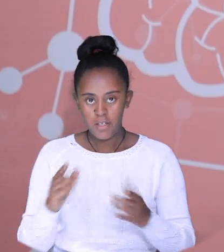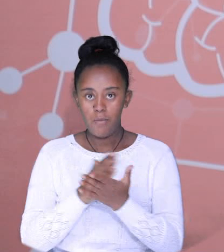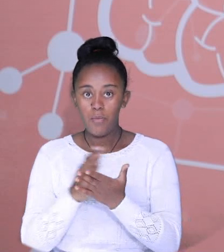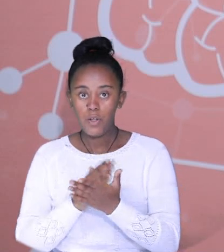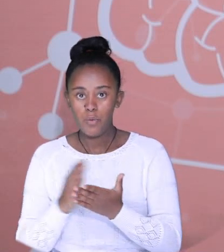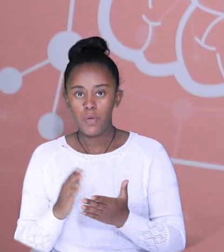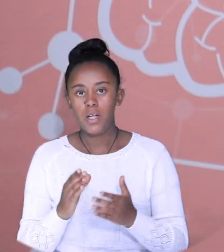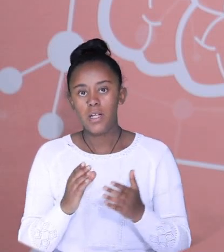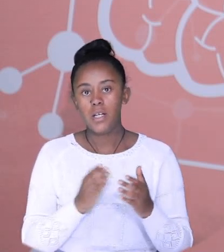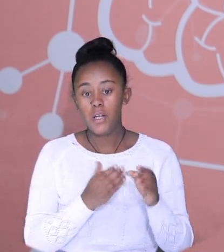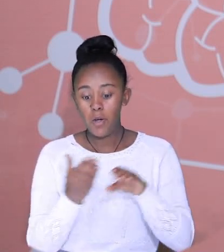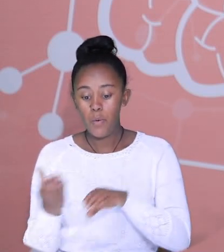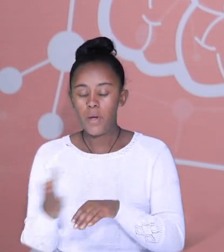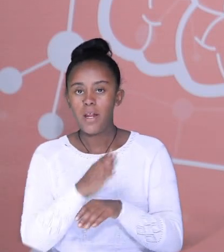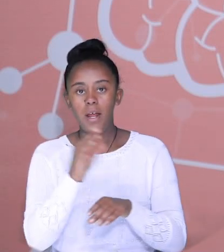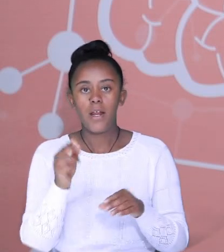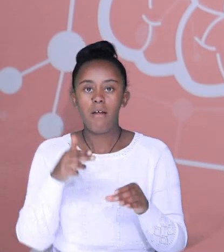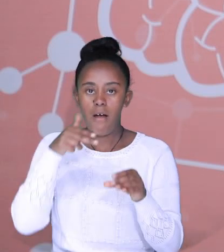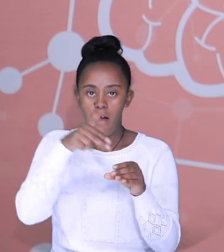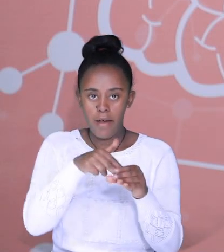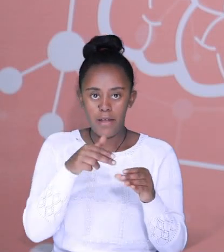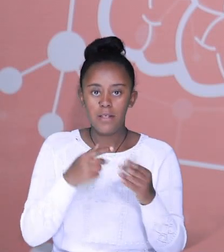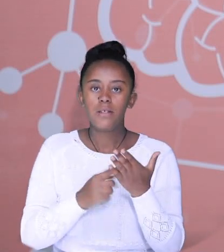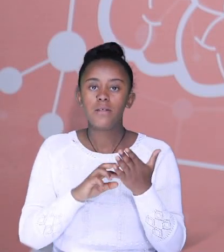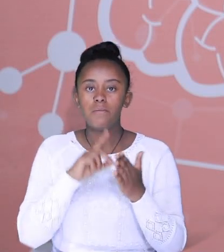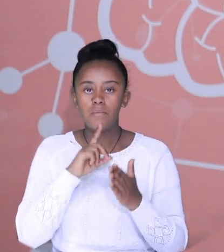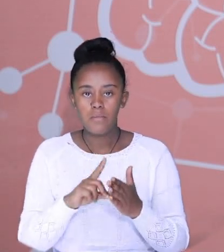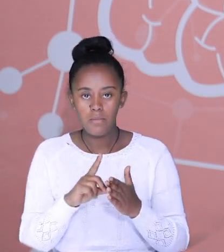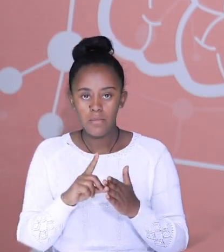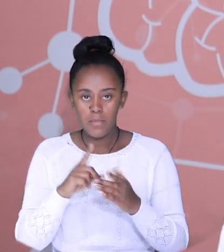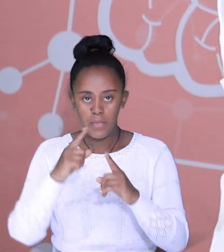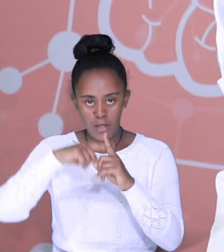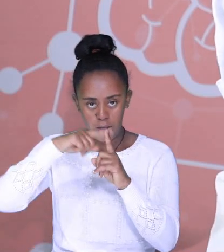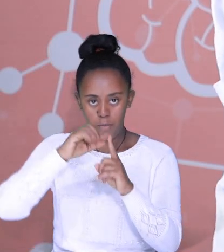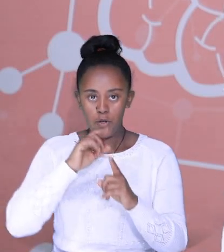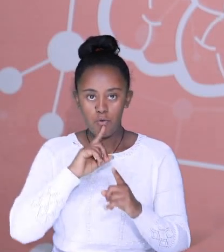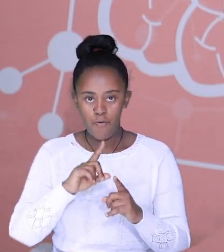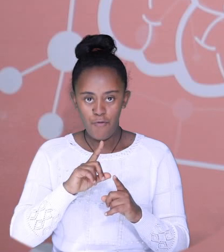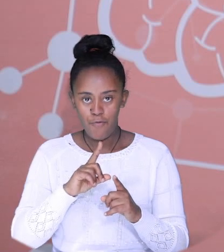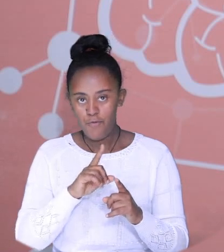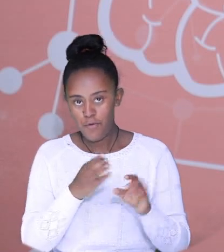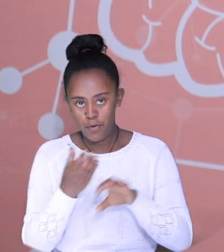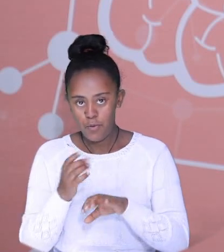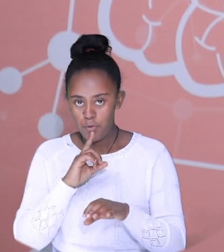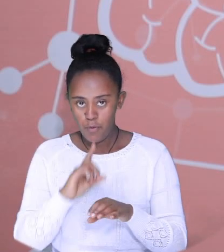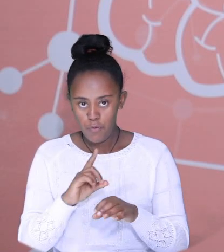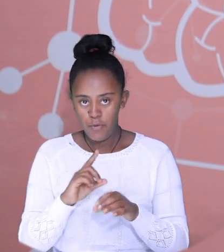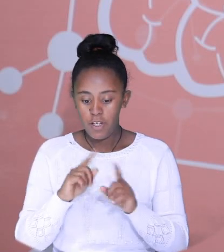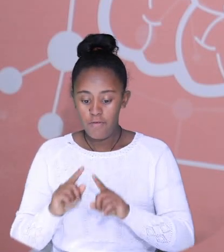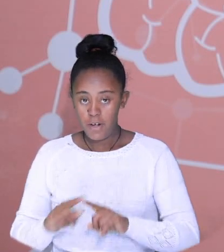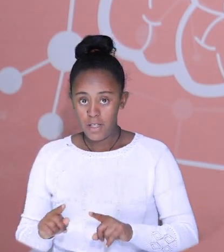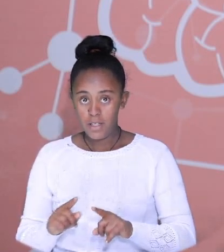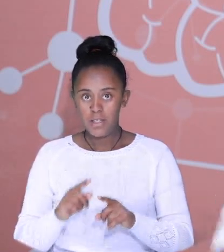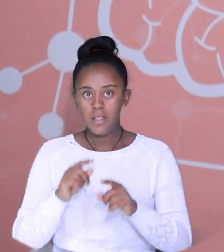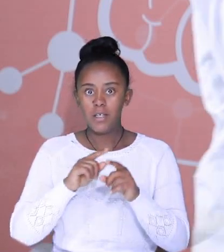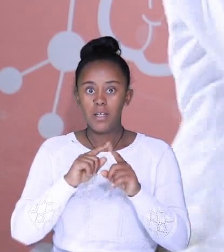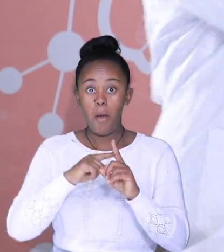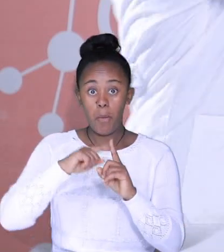gas. This means the temperature of liquid is different from the temperature of